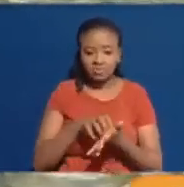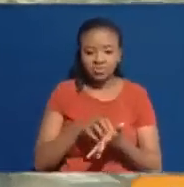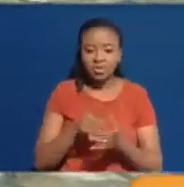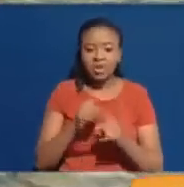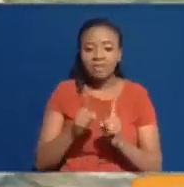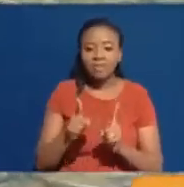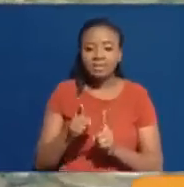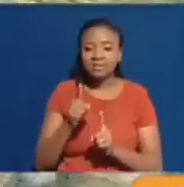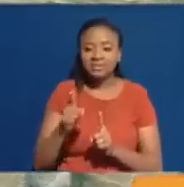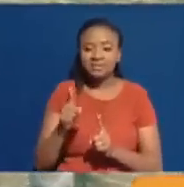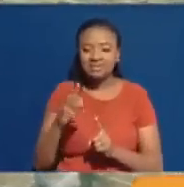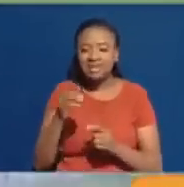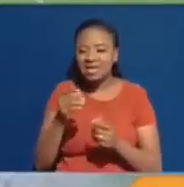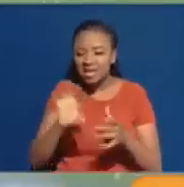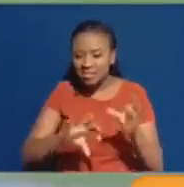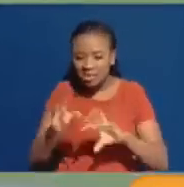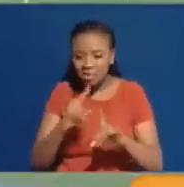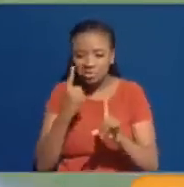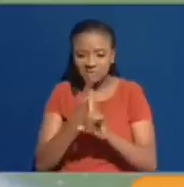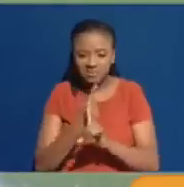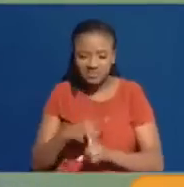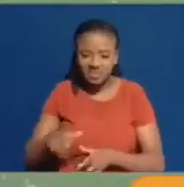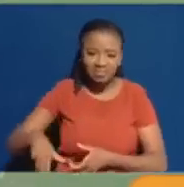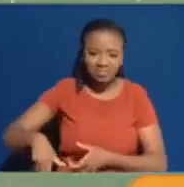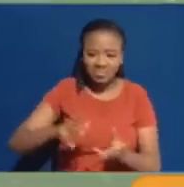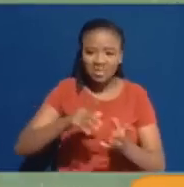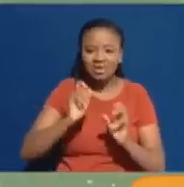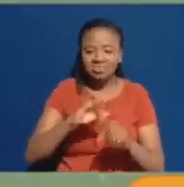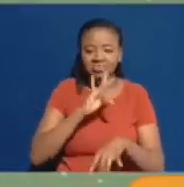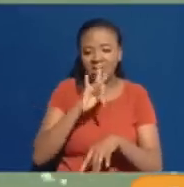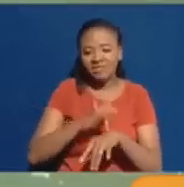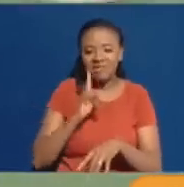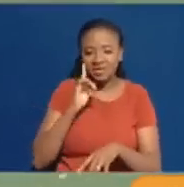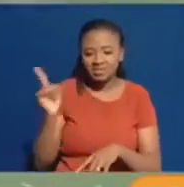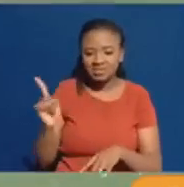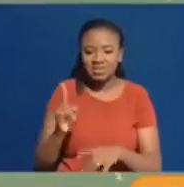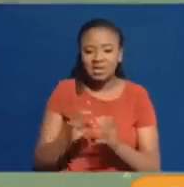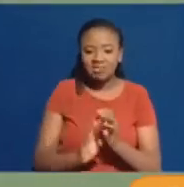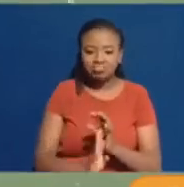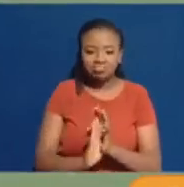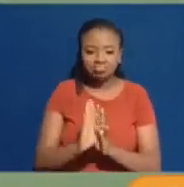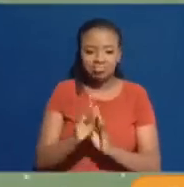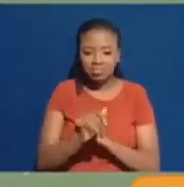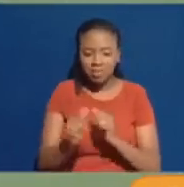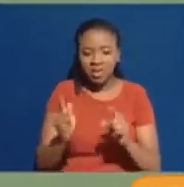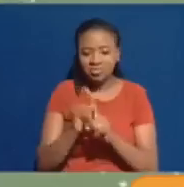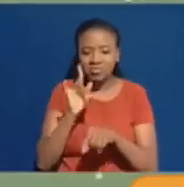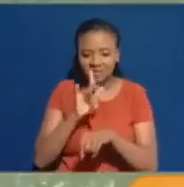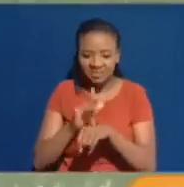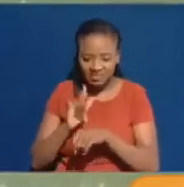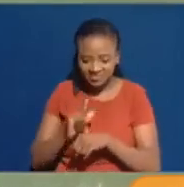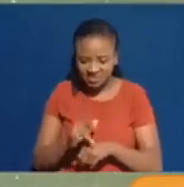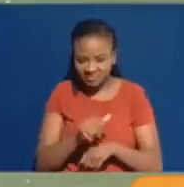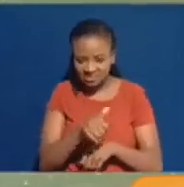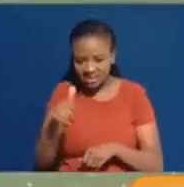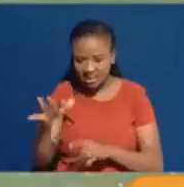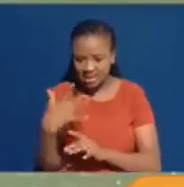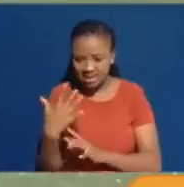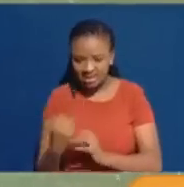continuous dumping of chemicals into the lake may cause accelerated growth of water hyacinth and other weeds, worsening